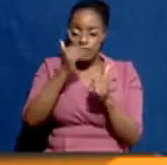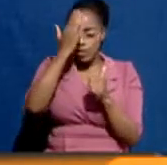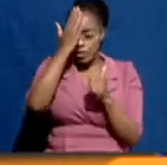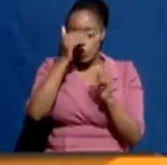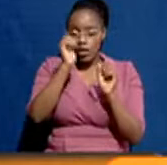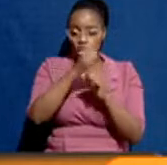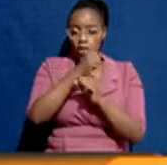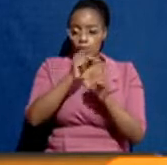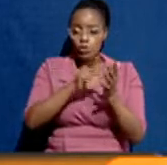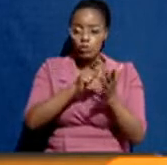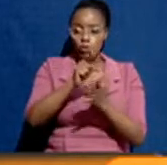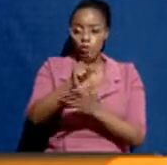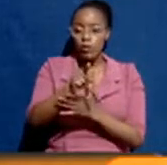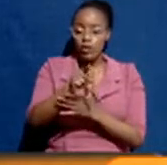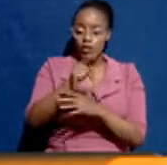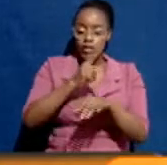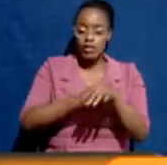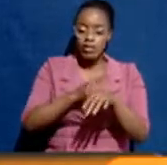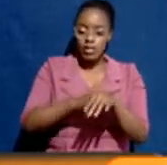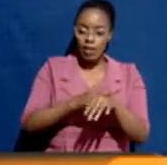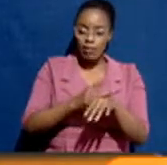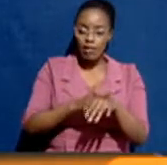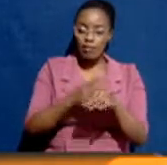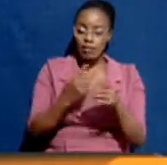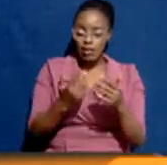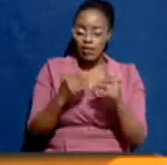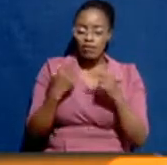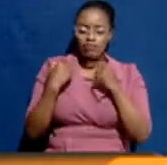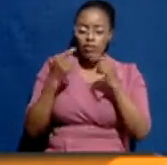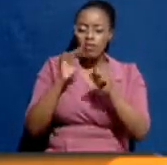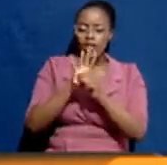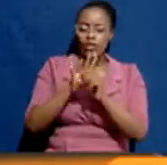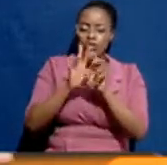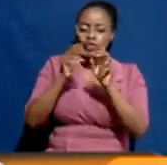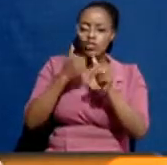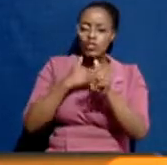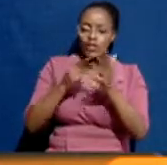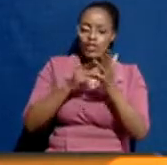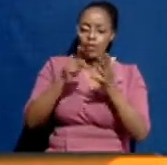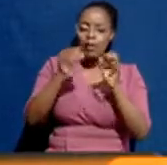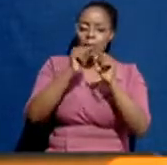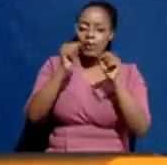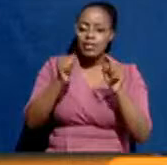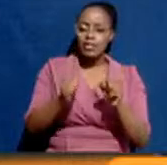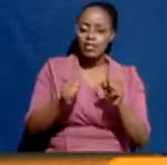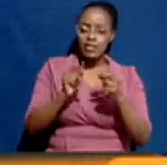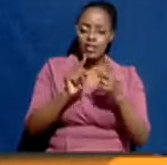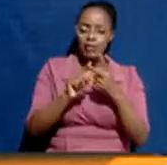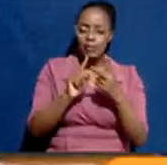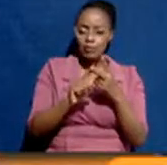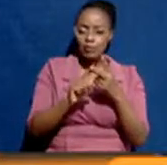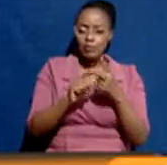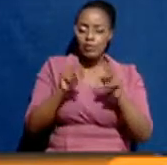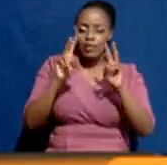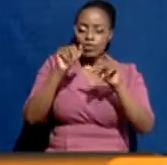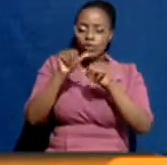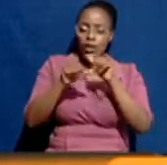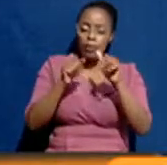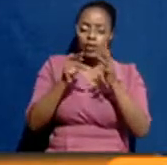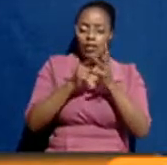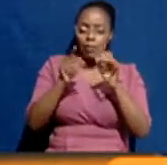can't pay you in time. We'll try and so address those. We have a lot of issues. The payment system, the whole payment